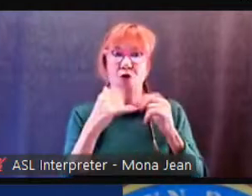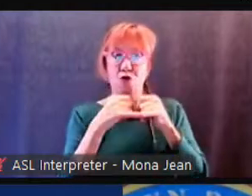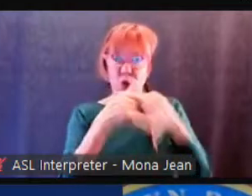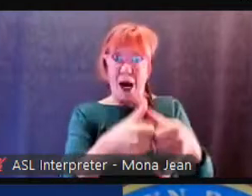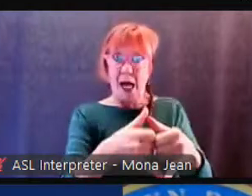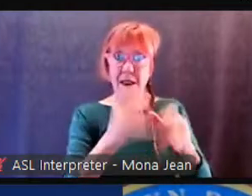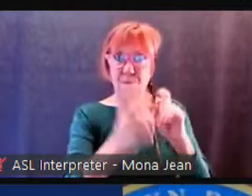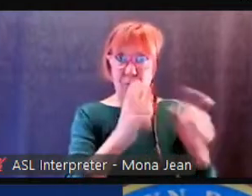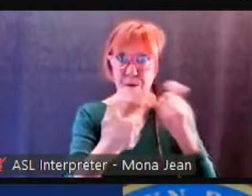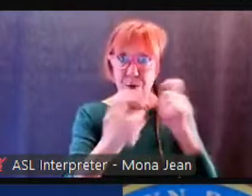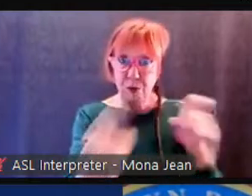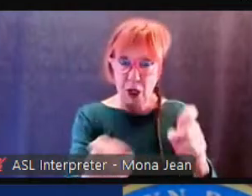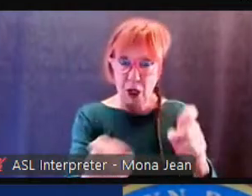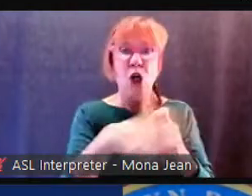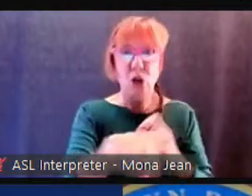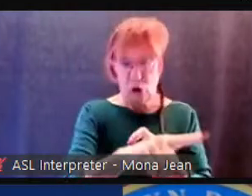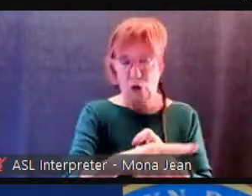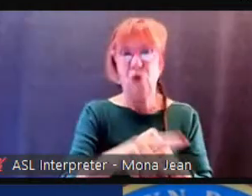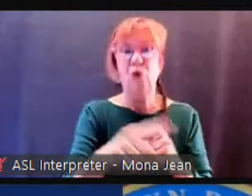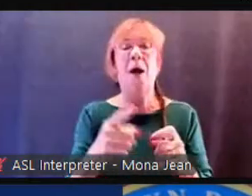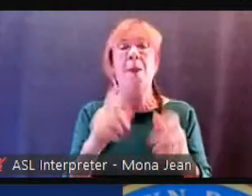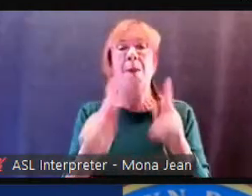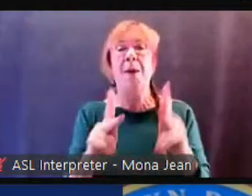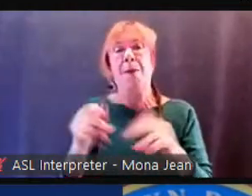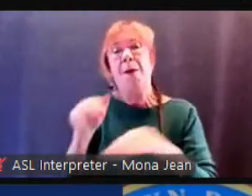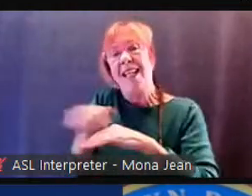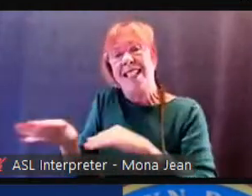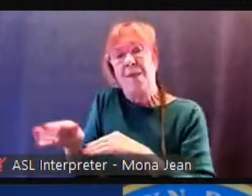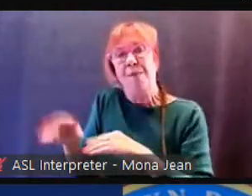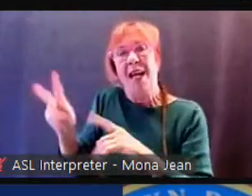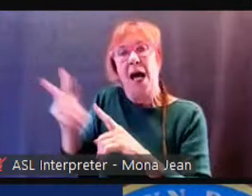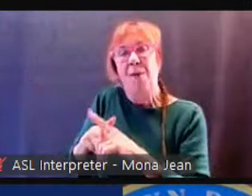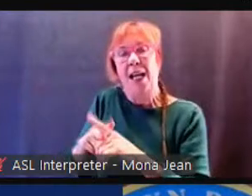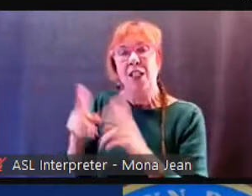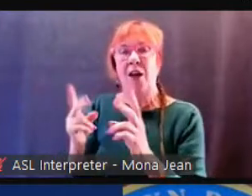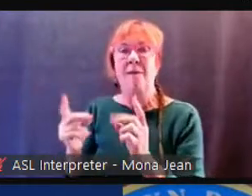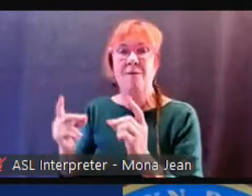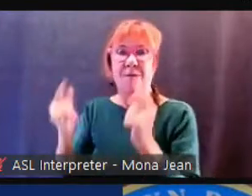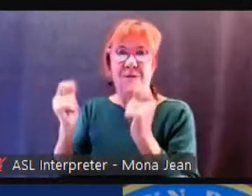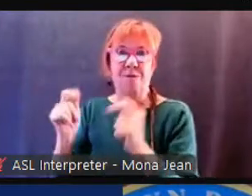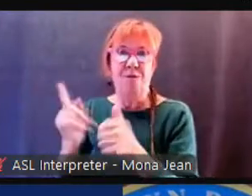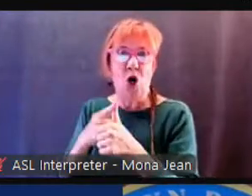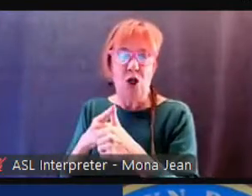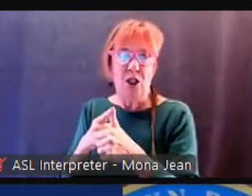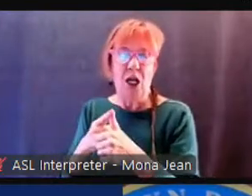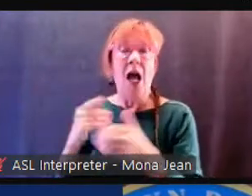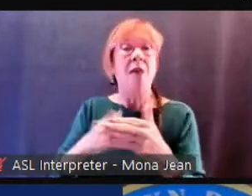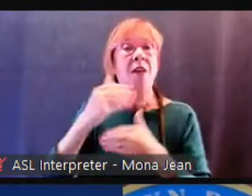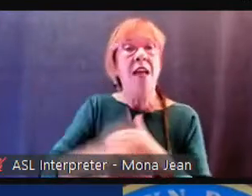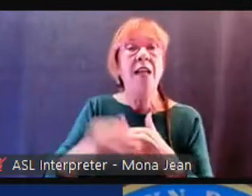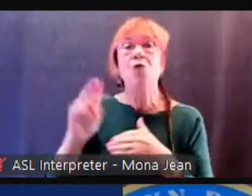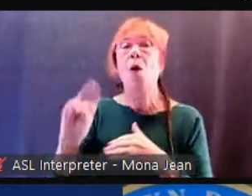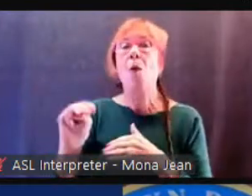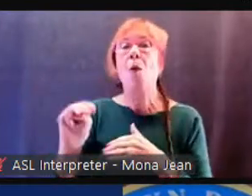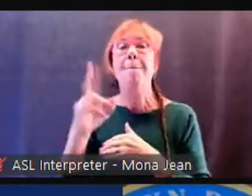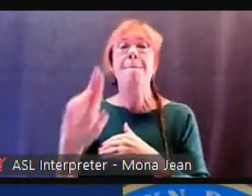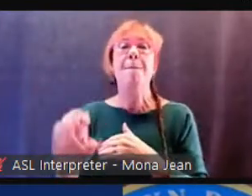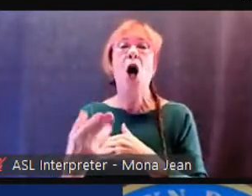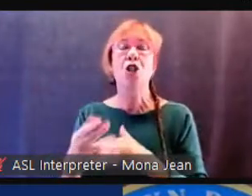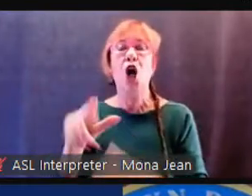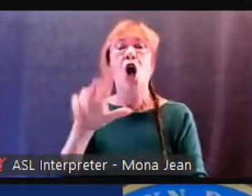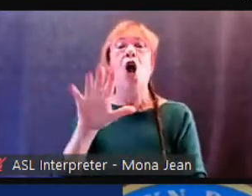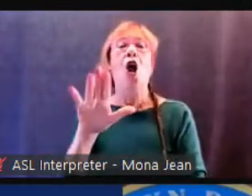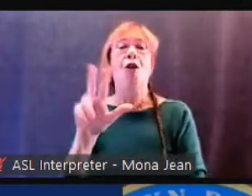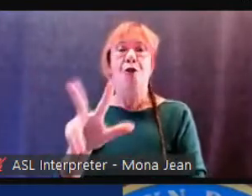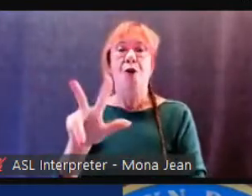applications quickest. The next round of grants will be released the week of March 31st, and will award an additional $15.9